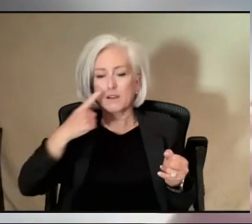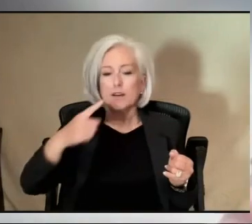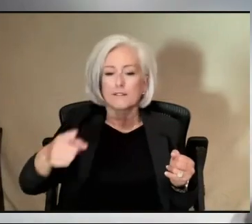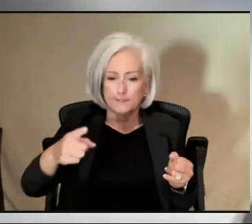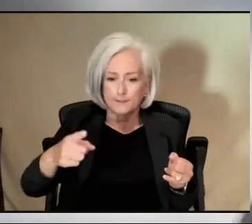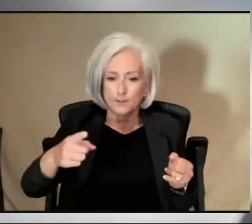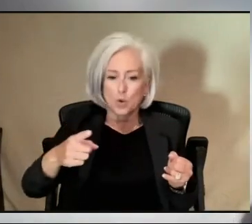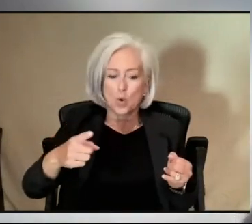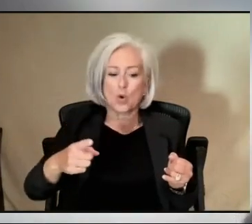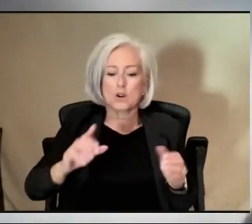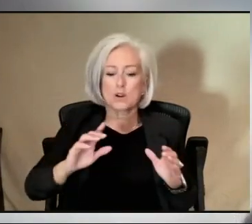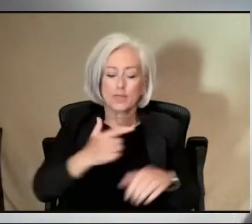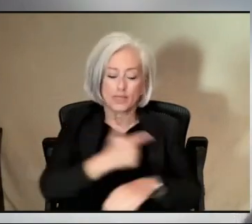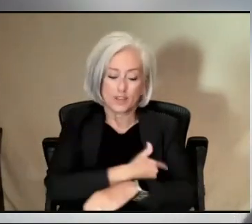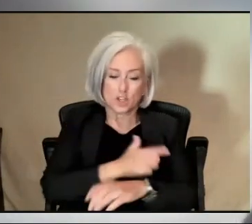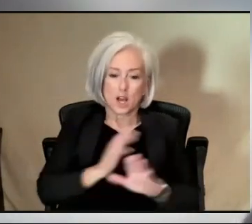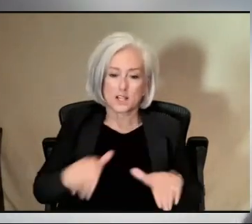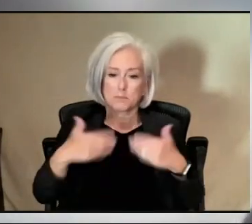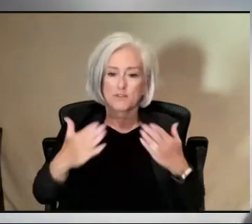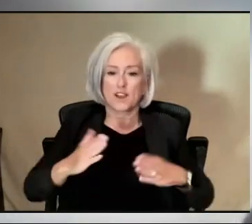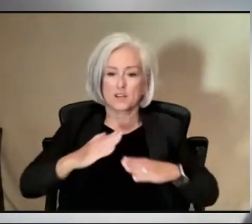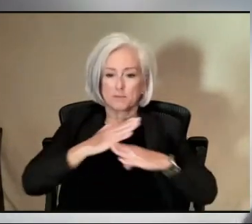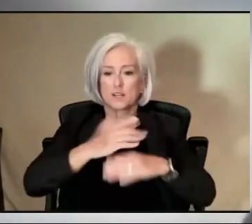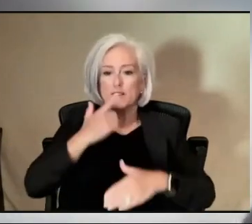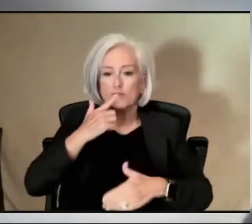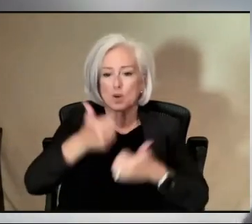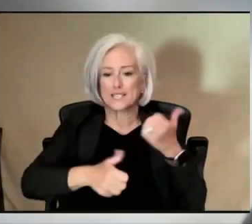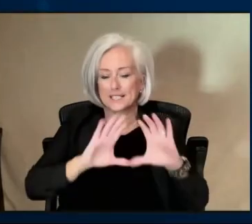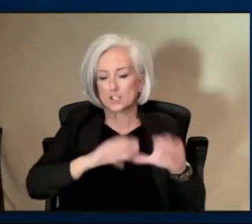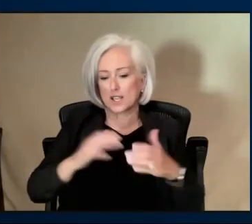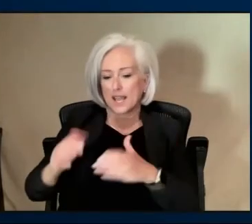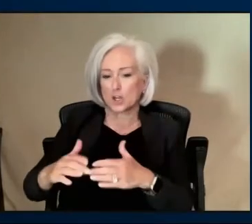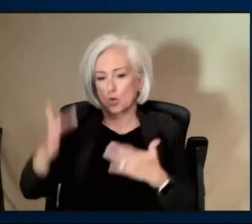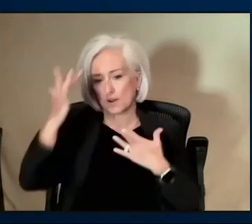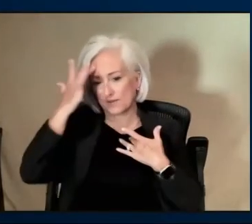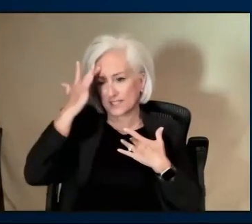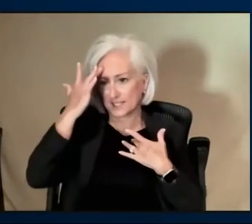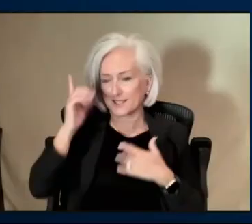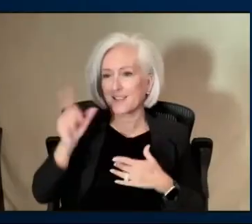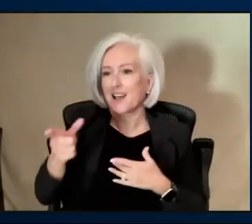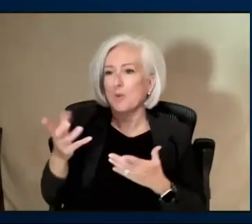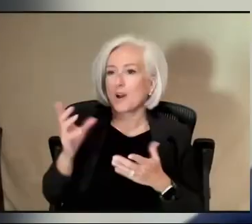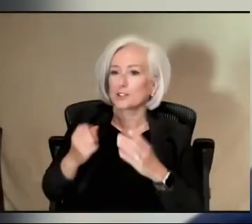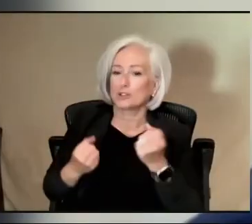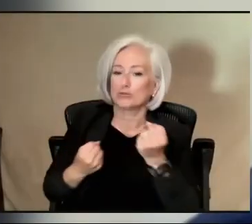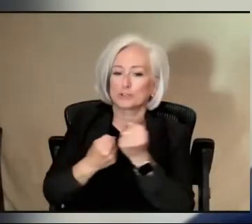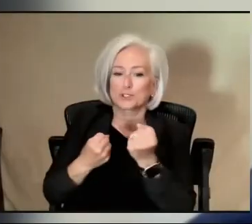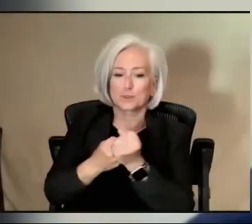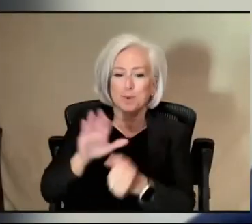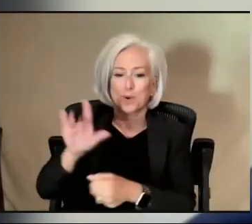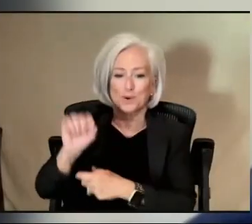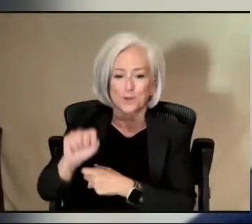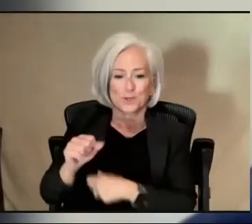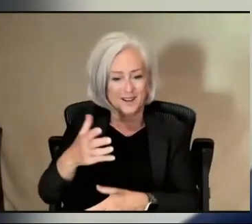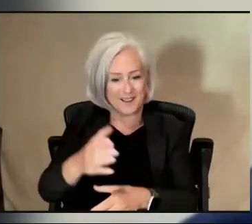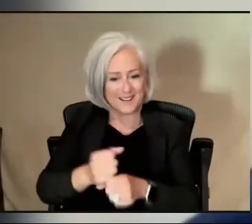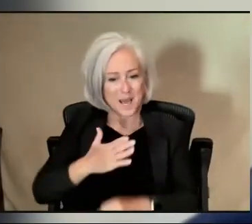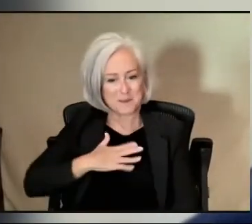each category of disease. And I just want to make a plug for the boosters. I got my second booster 2 days